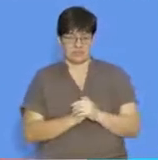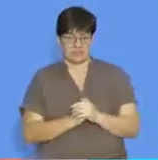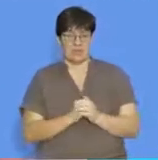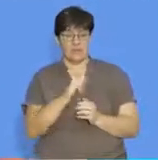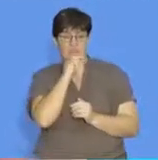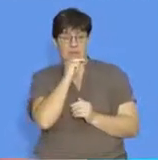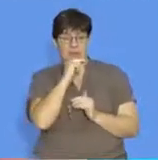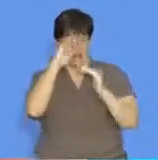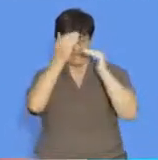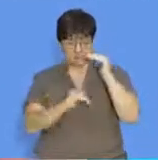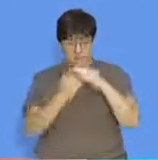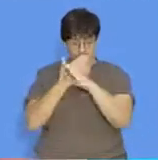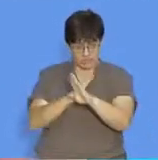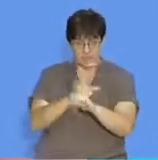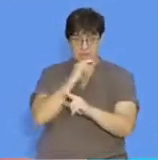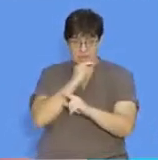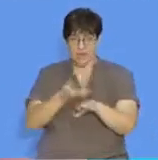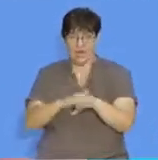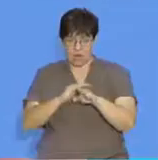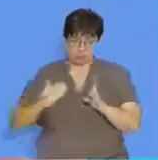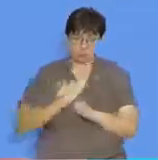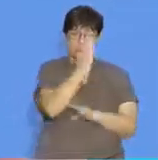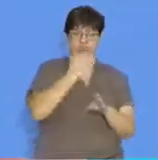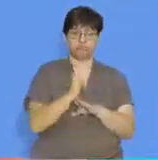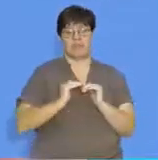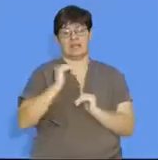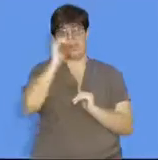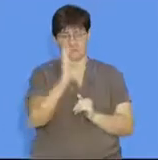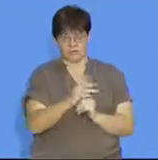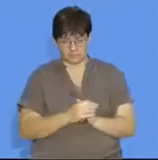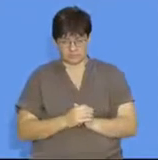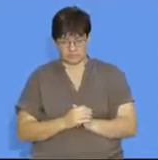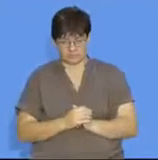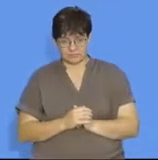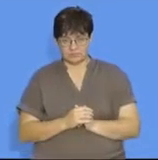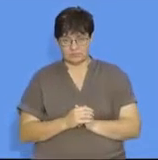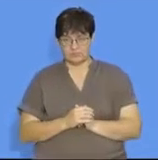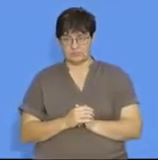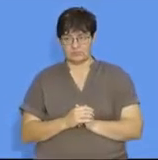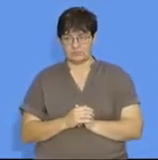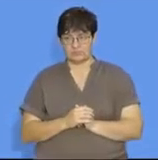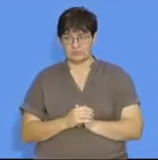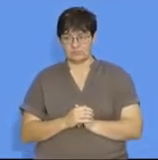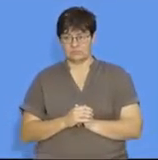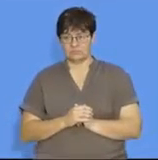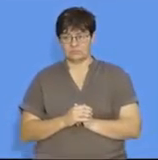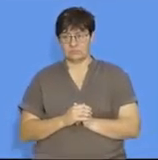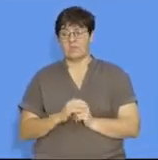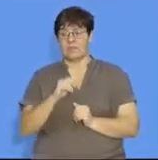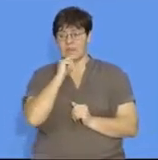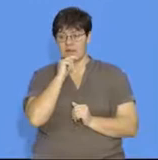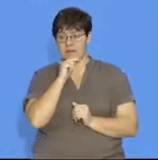decreases, current is going to increase, right? But what happens to the voltage? V